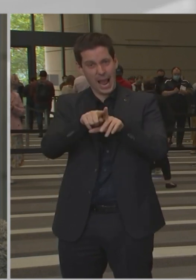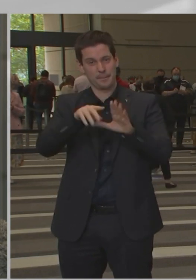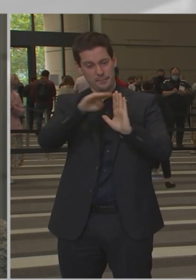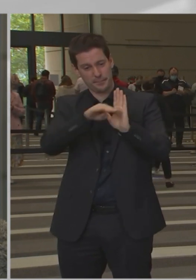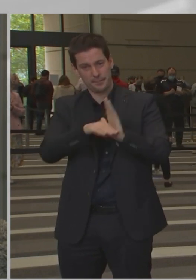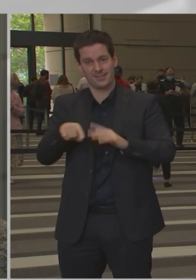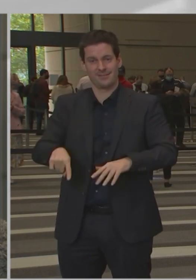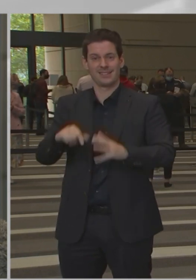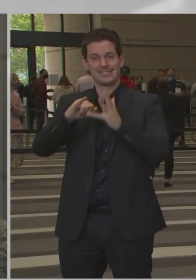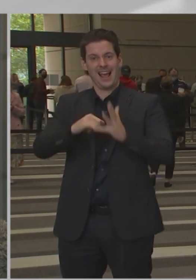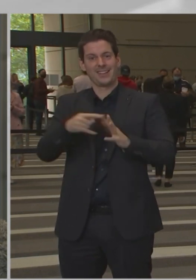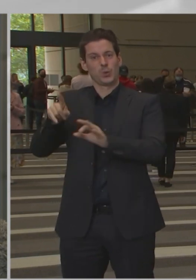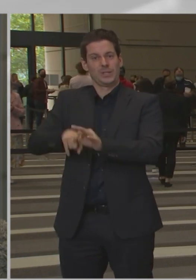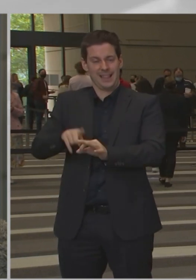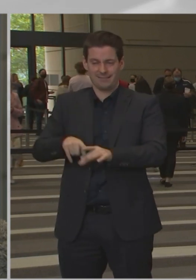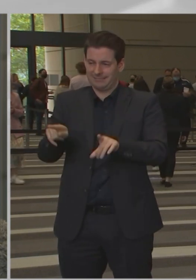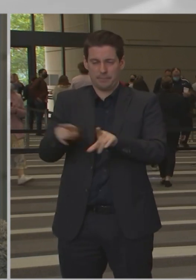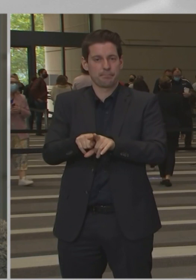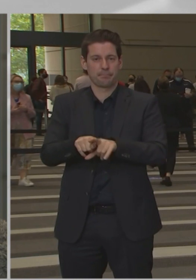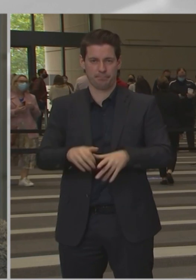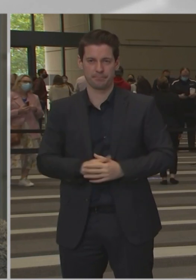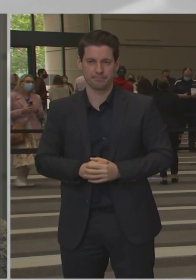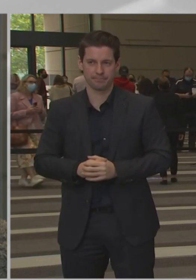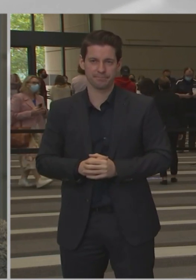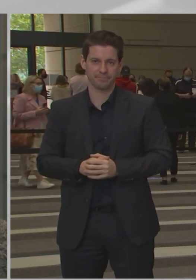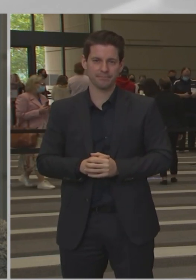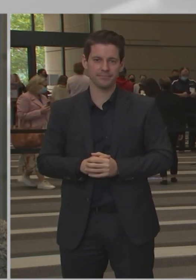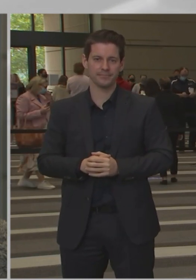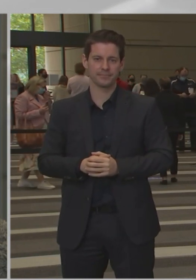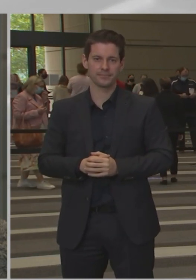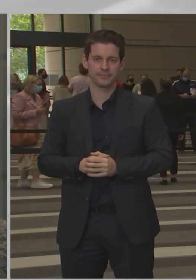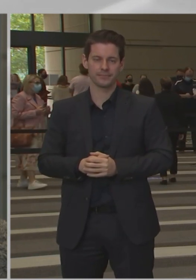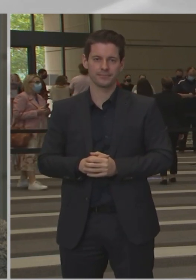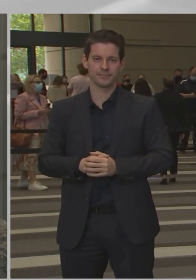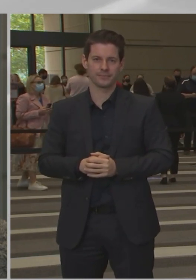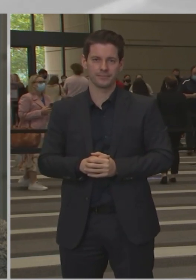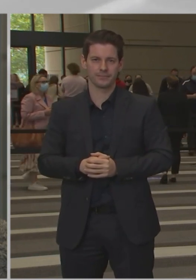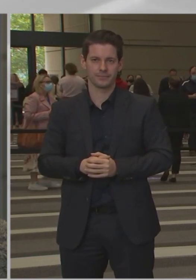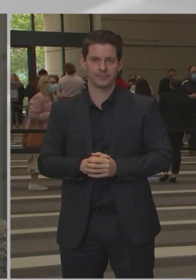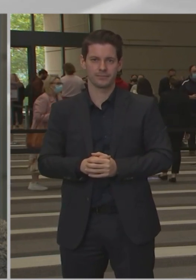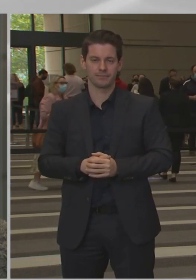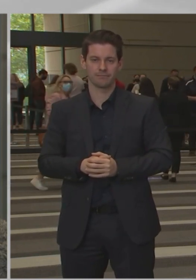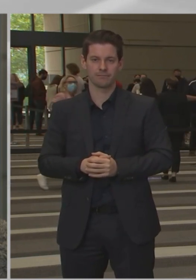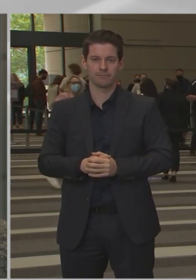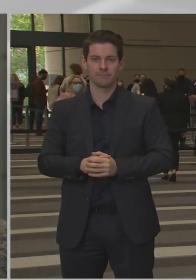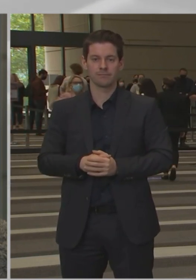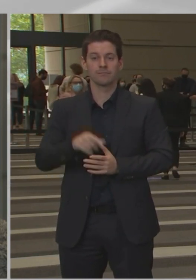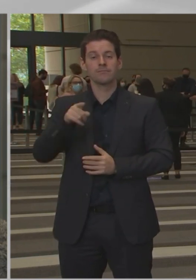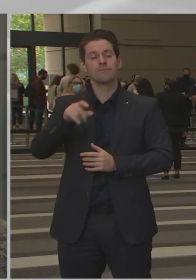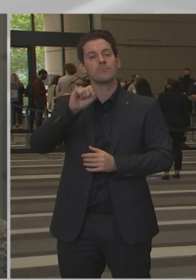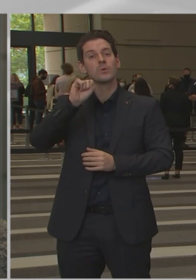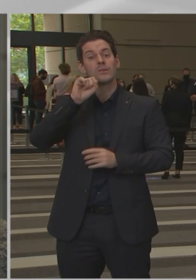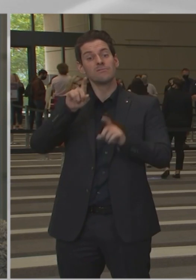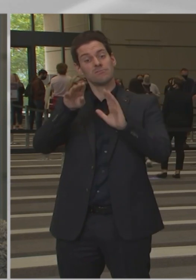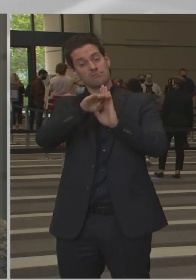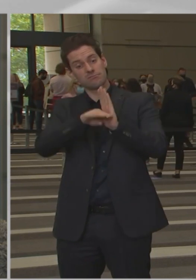course, until Sunday, August the 22nd. So that's great news. And of course, the Cairns residents will also have to be